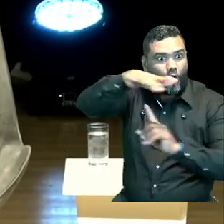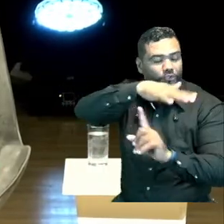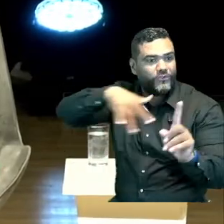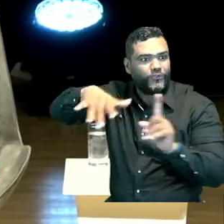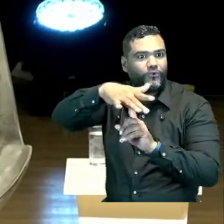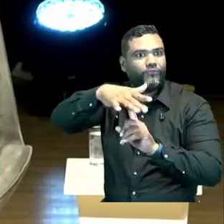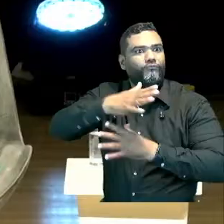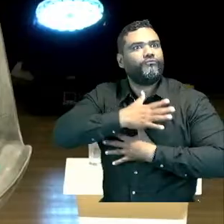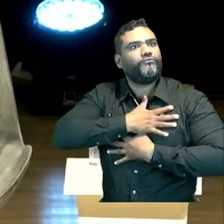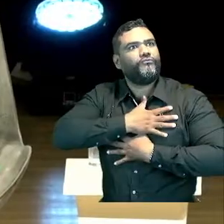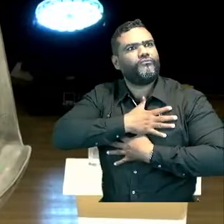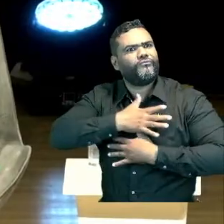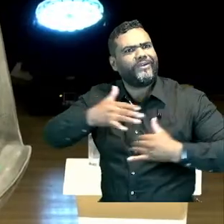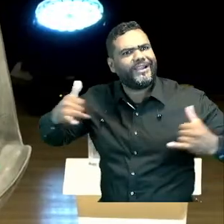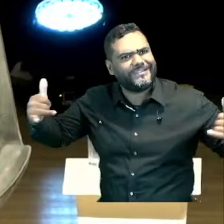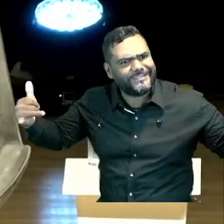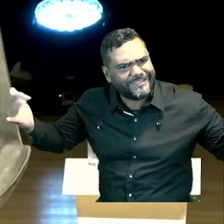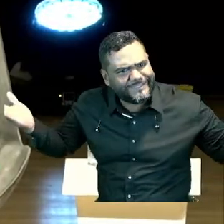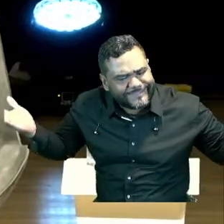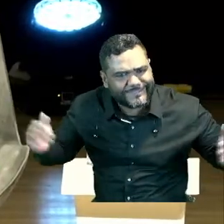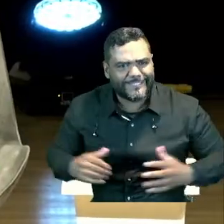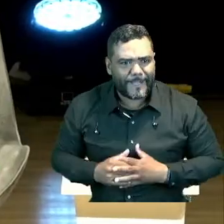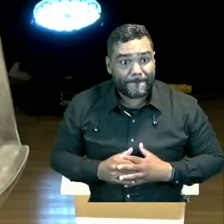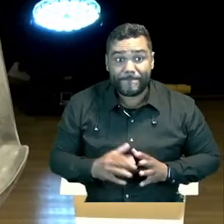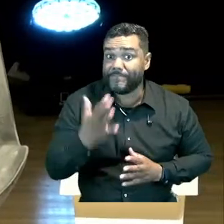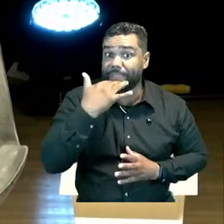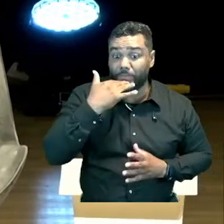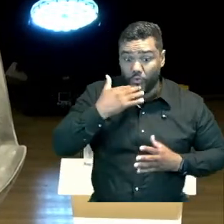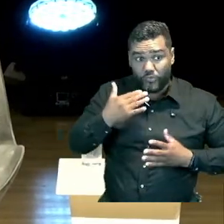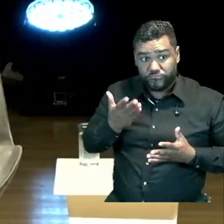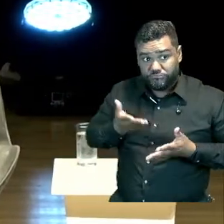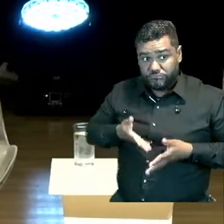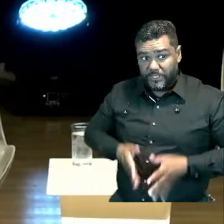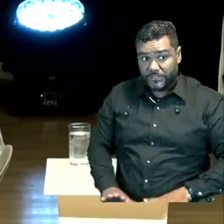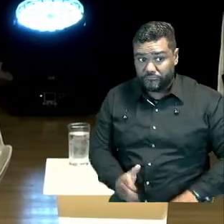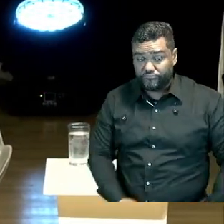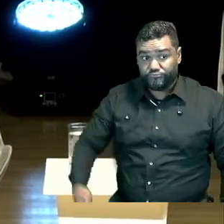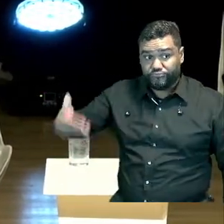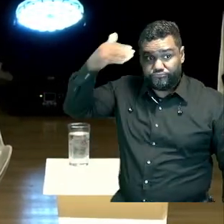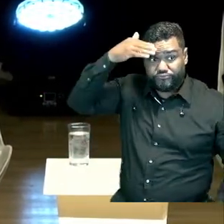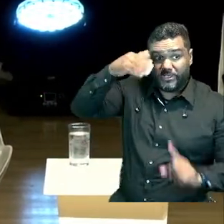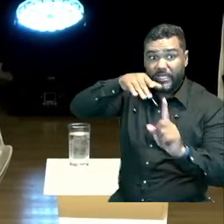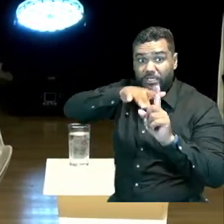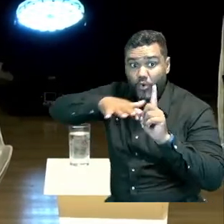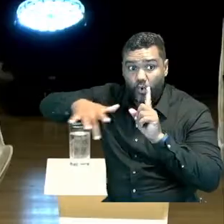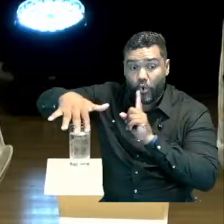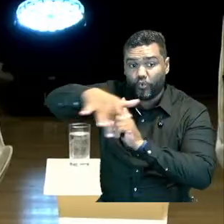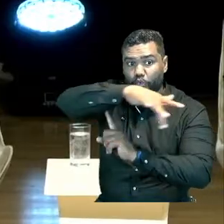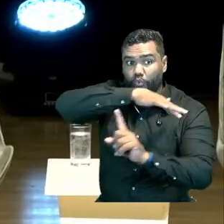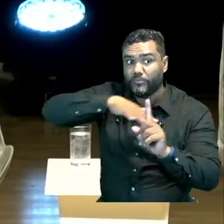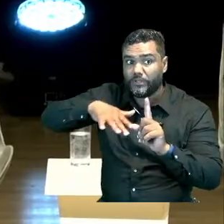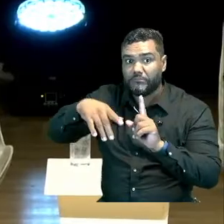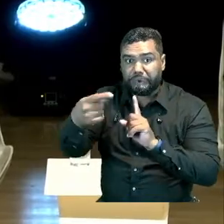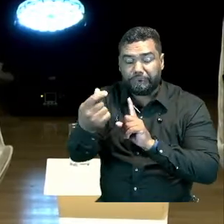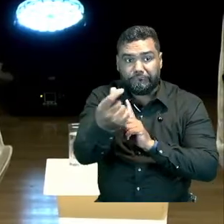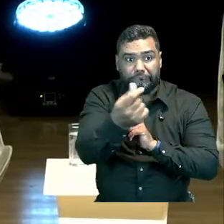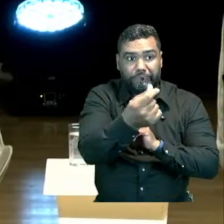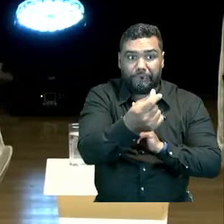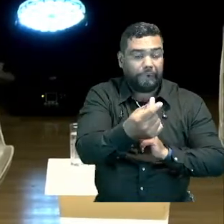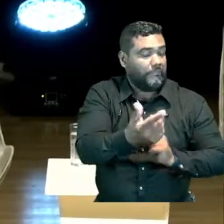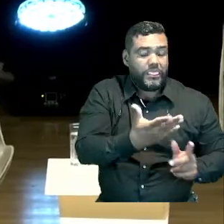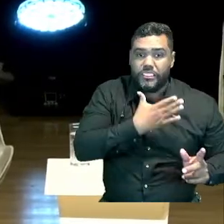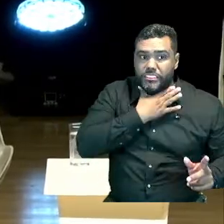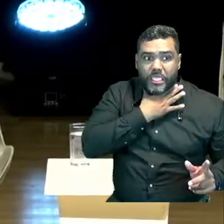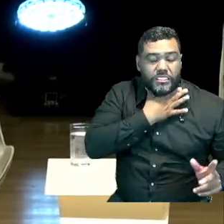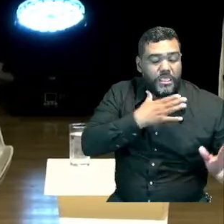We come from happy contexts, and despite the fact that we're born in situations where we're